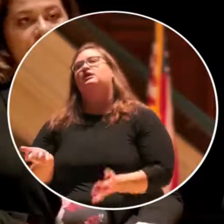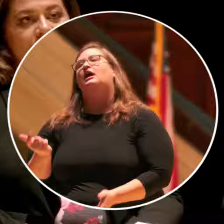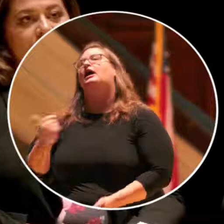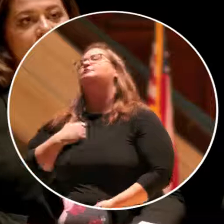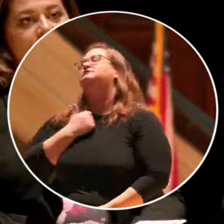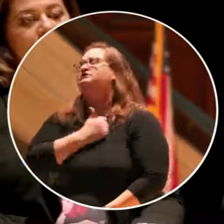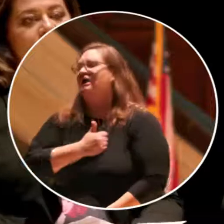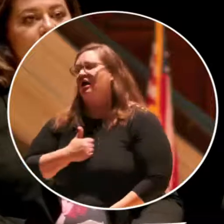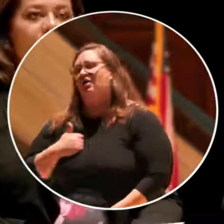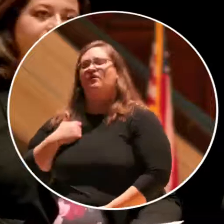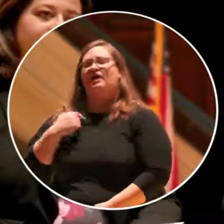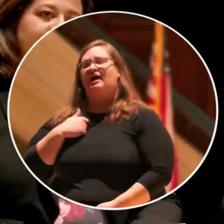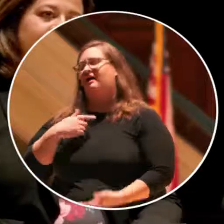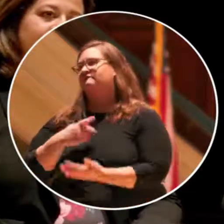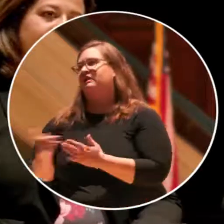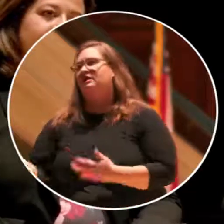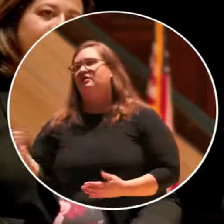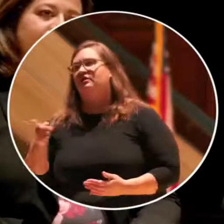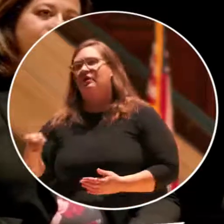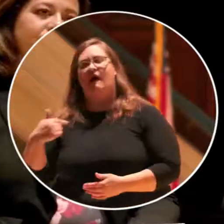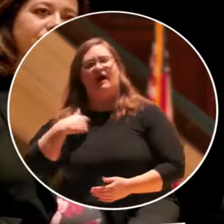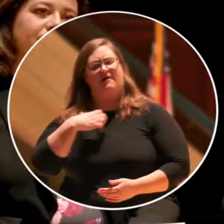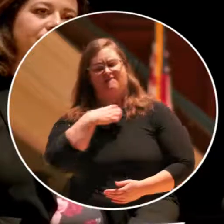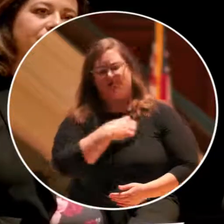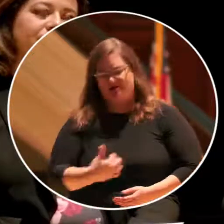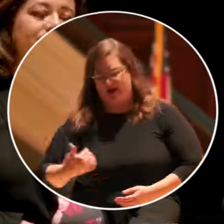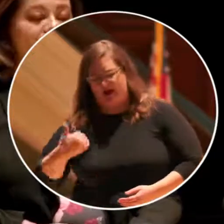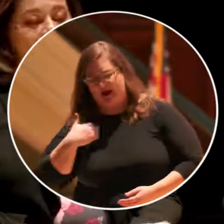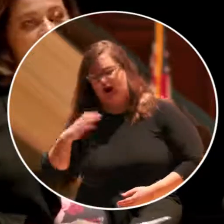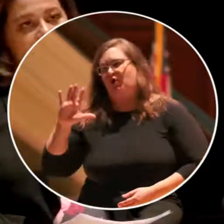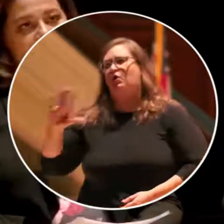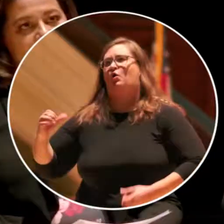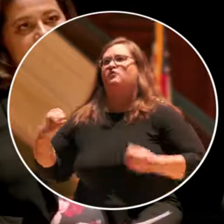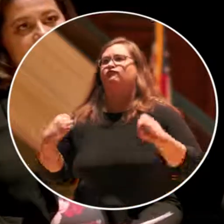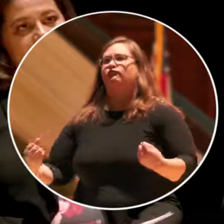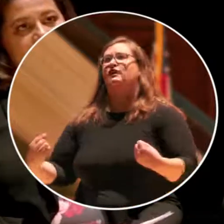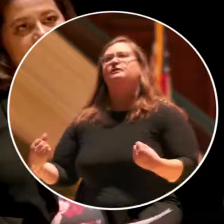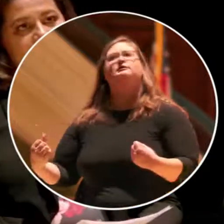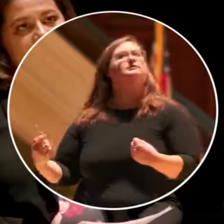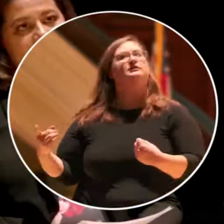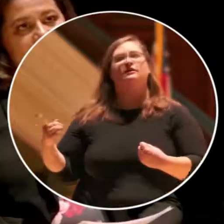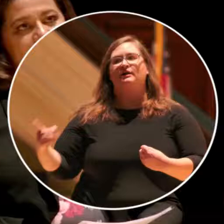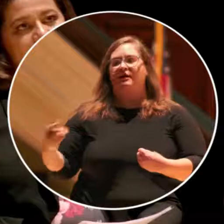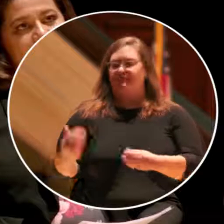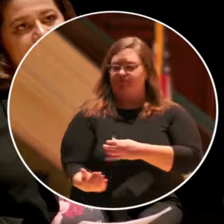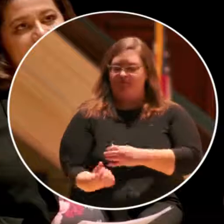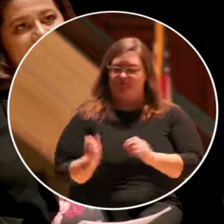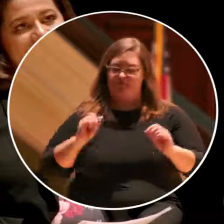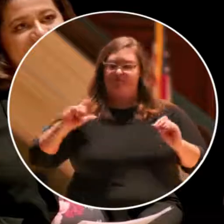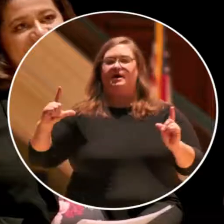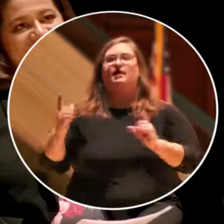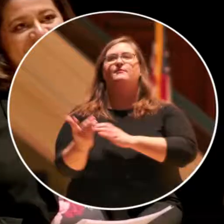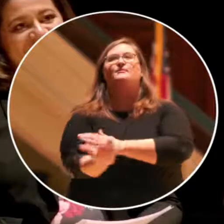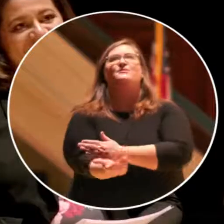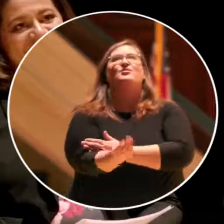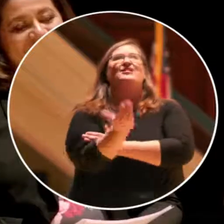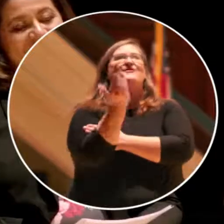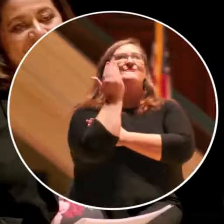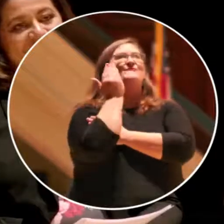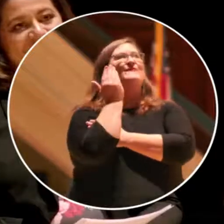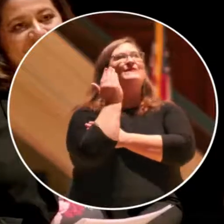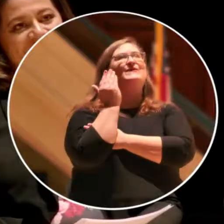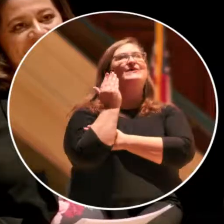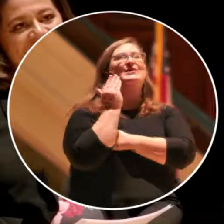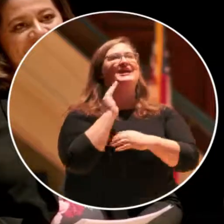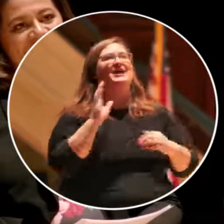could walk in your strength. Oh, to wake up in the morning again to the smell of black-eyed peas and smoked turkey cooking